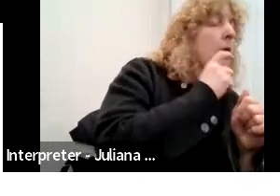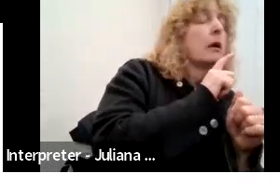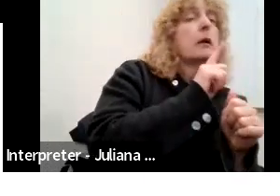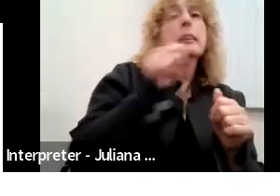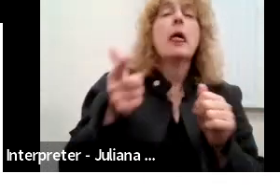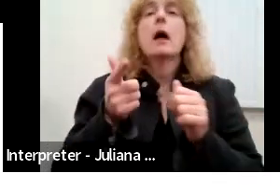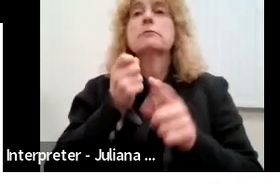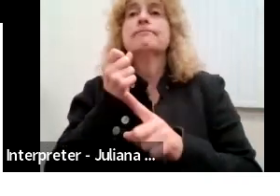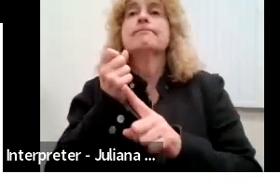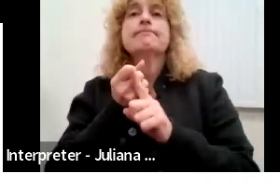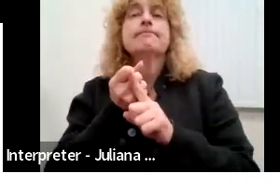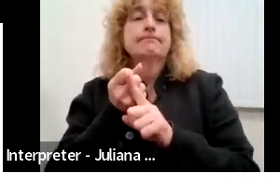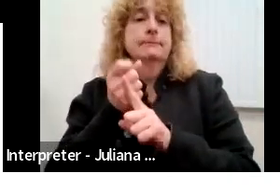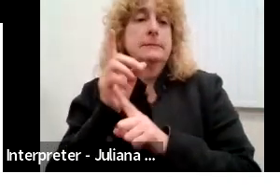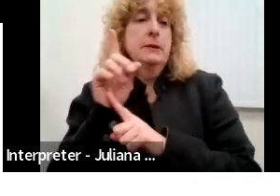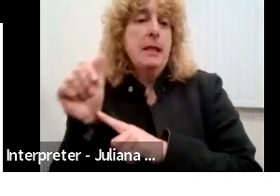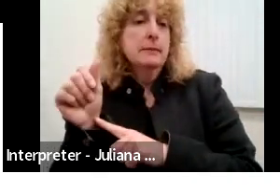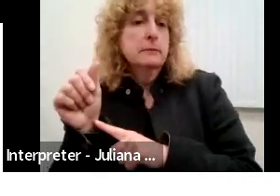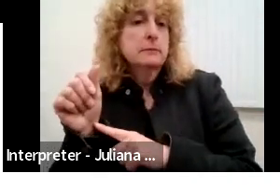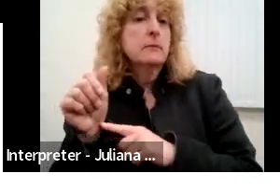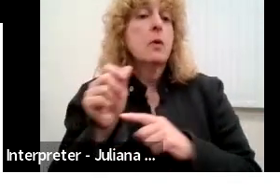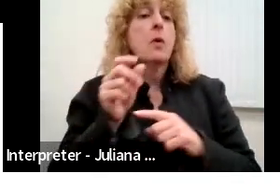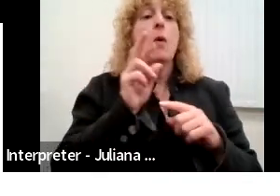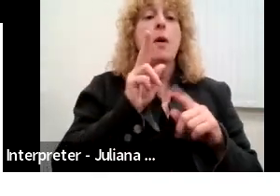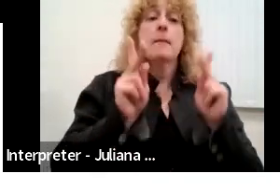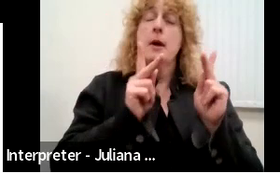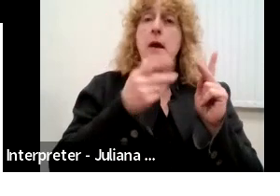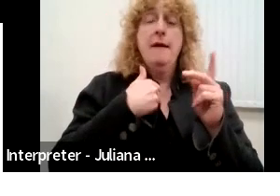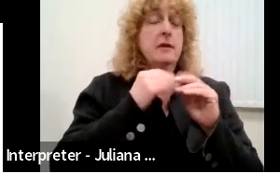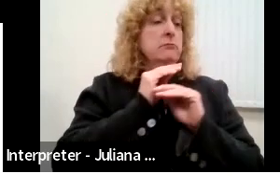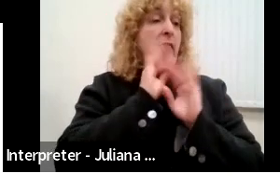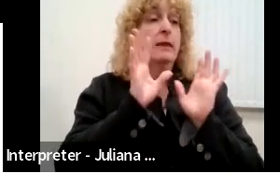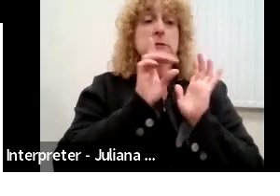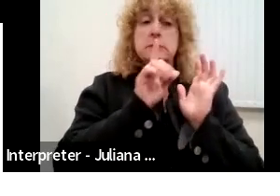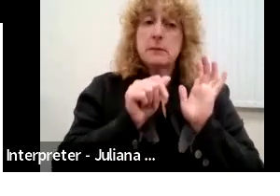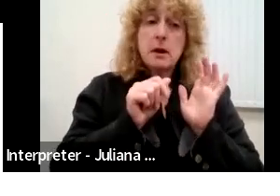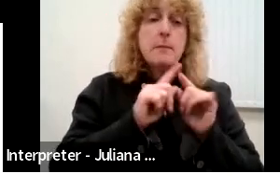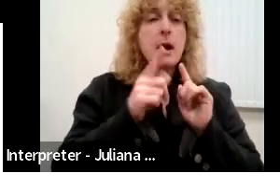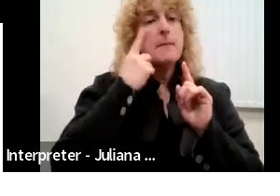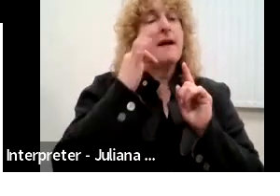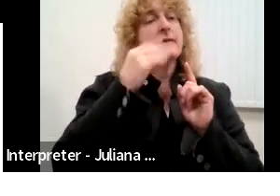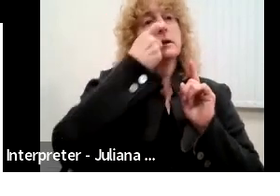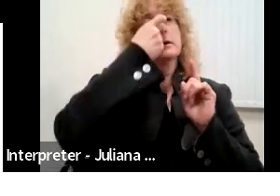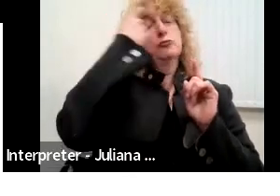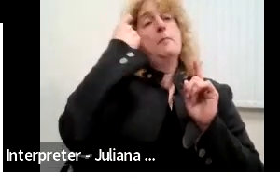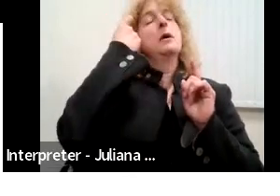a disability. People can not have a disability and then because of trauma acquire the